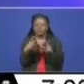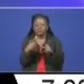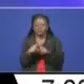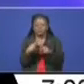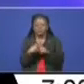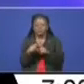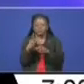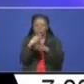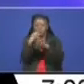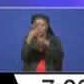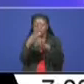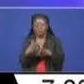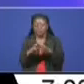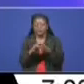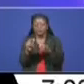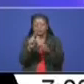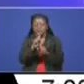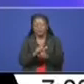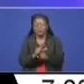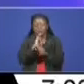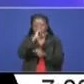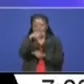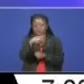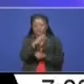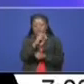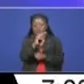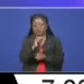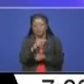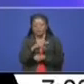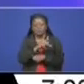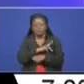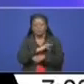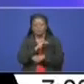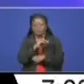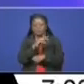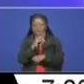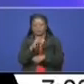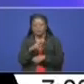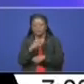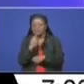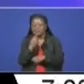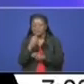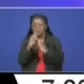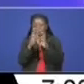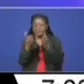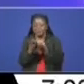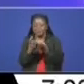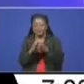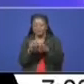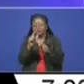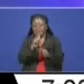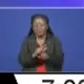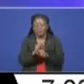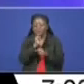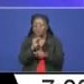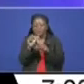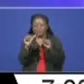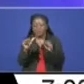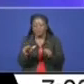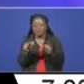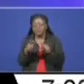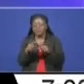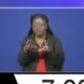of Labor John Pinder, who says the Department of Labor was not able to facilitate the application made by the Union of Public